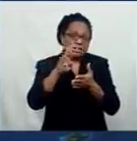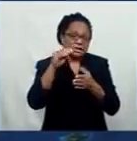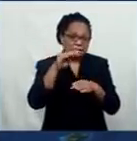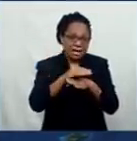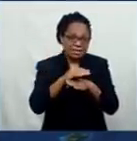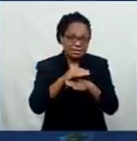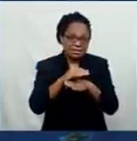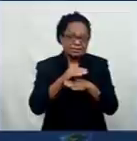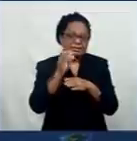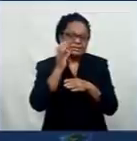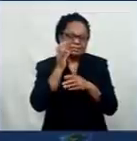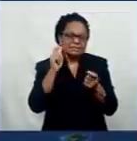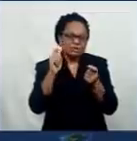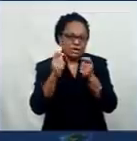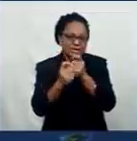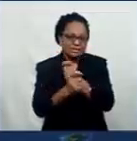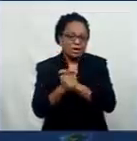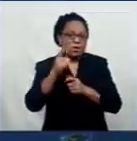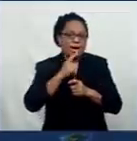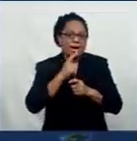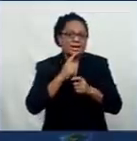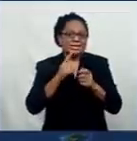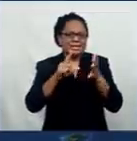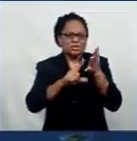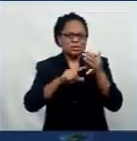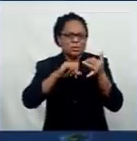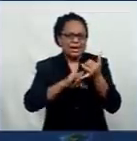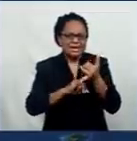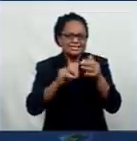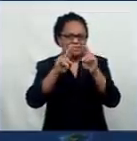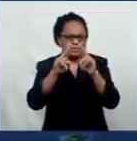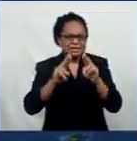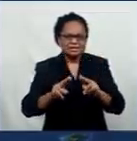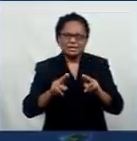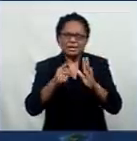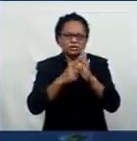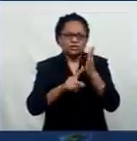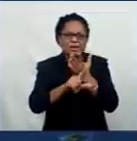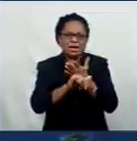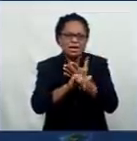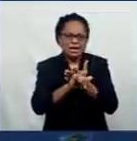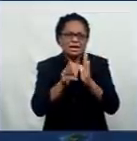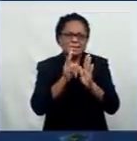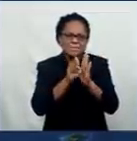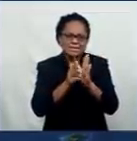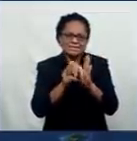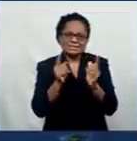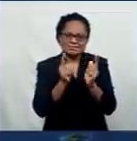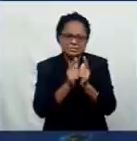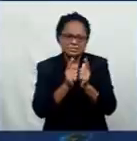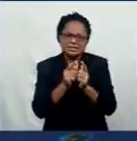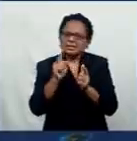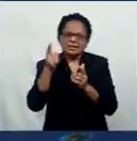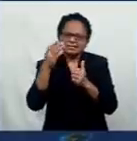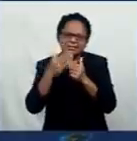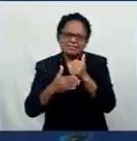little changed after the release of the US Federal Reserve's July meeting minutes failed to offer any relief to the markets. The